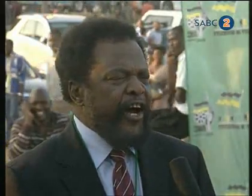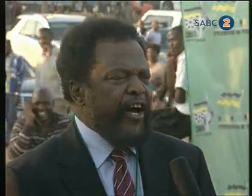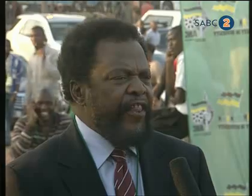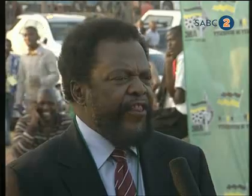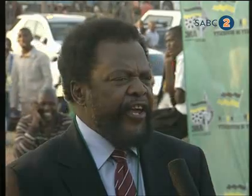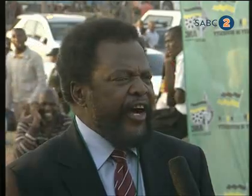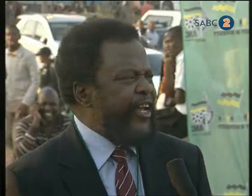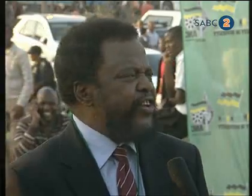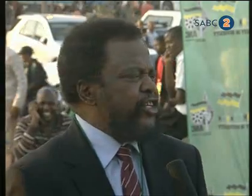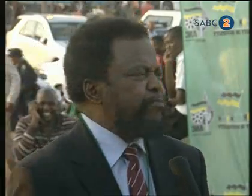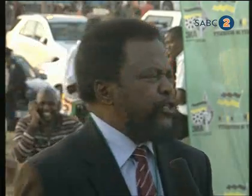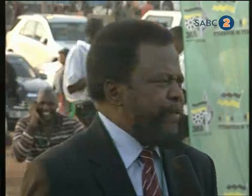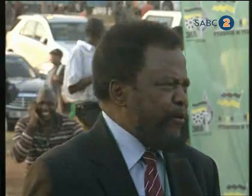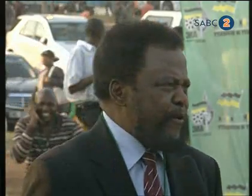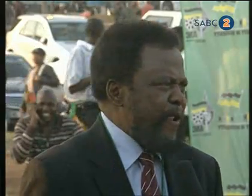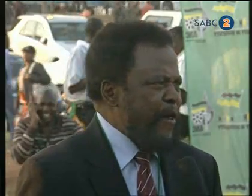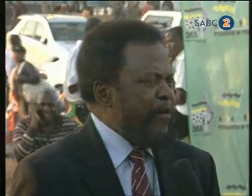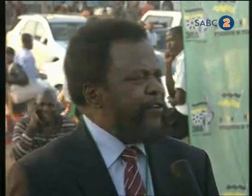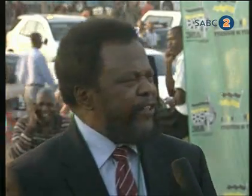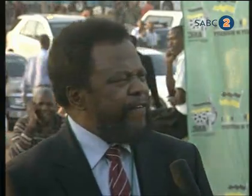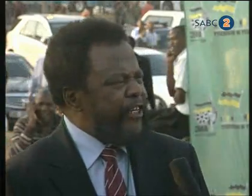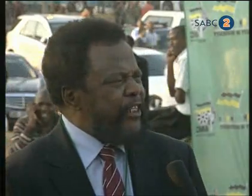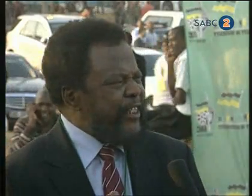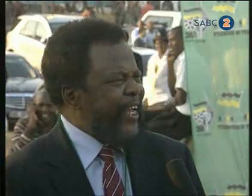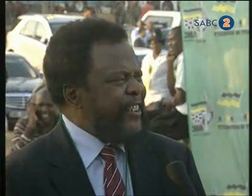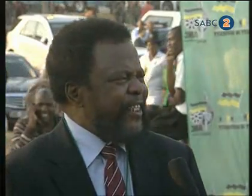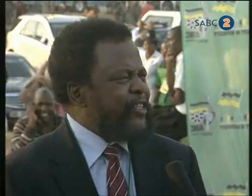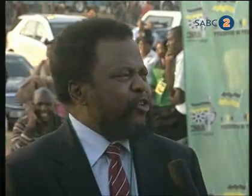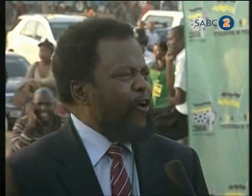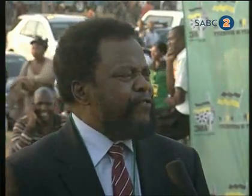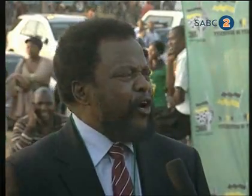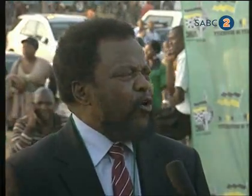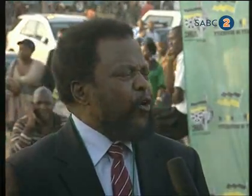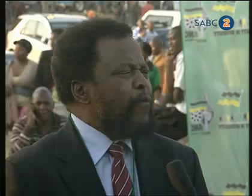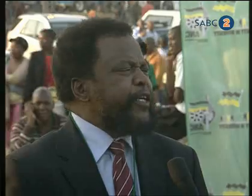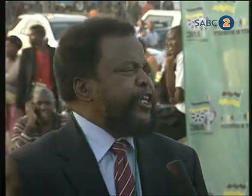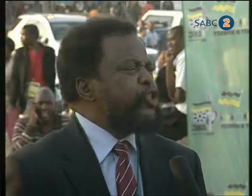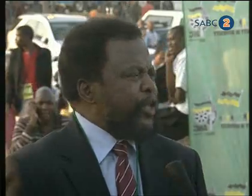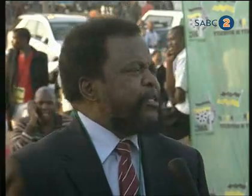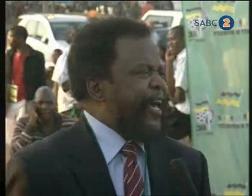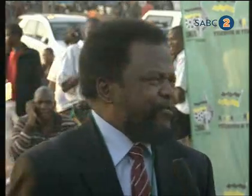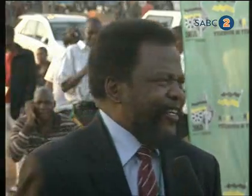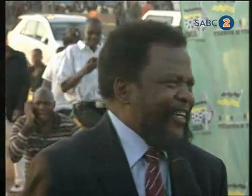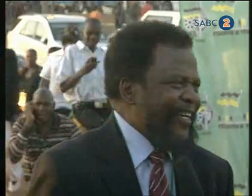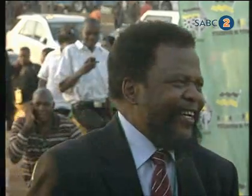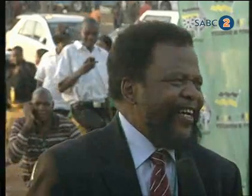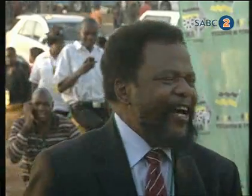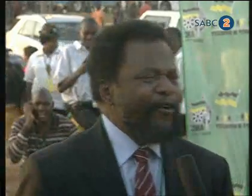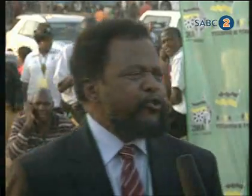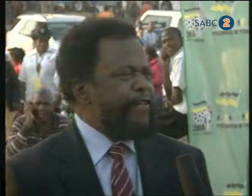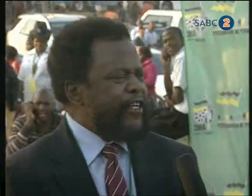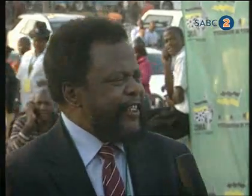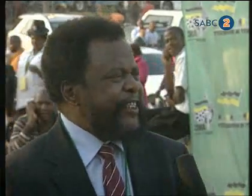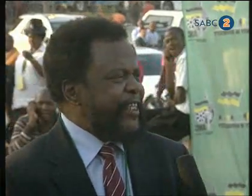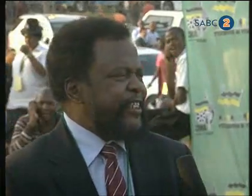they are irresponsible, but they have a very intense sense of their own obligation to themselves,